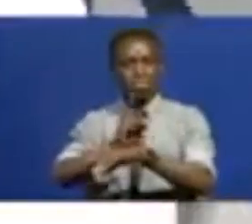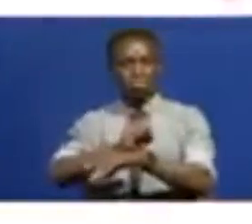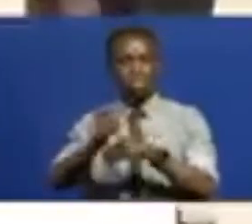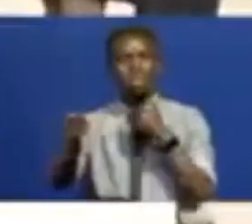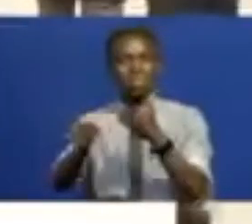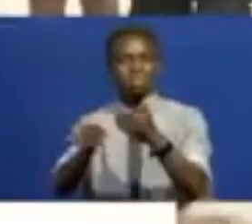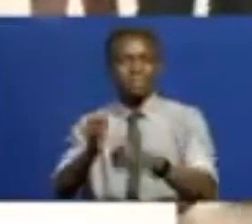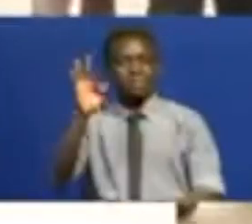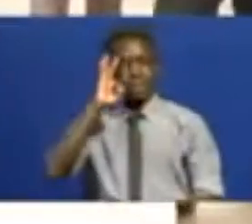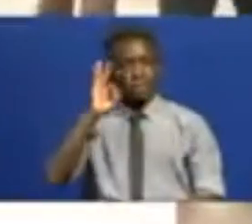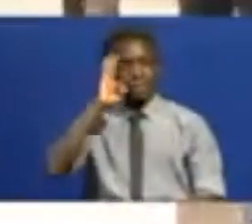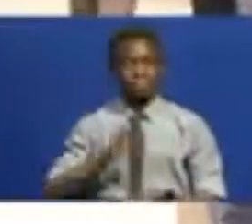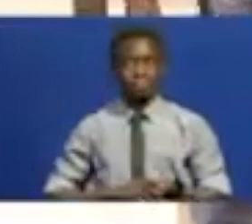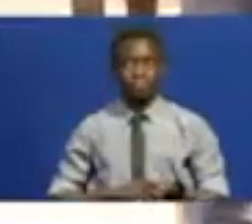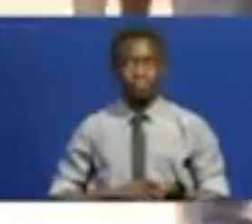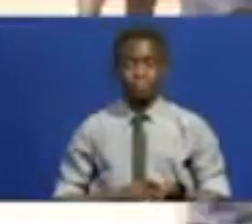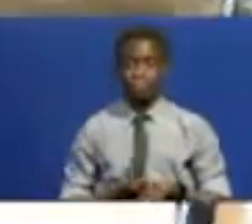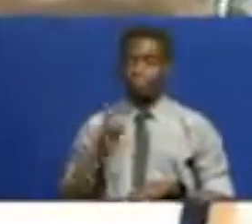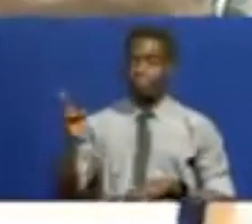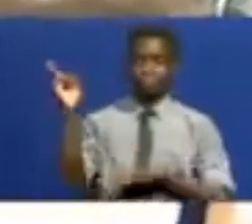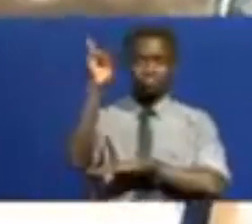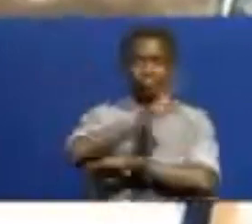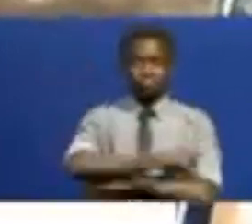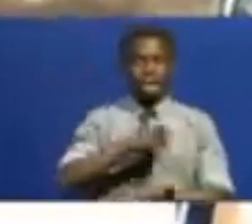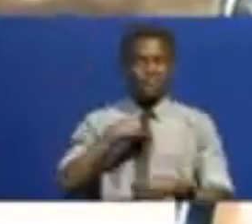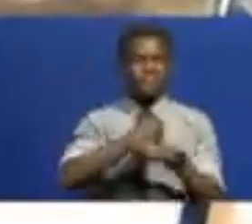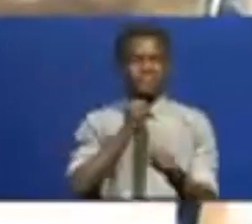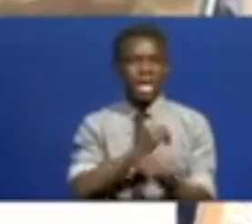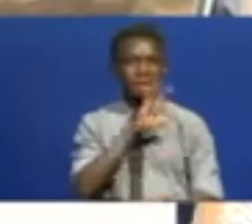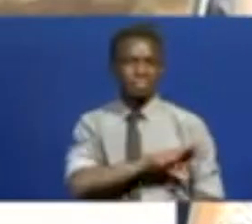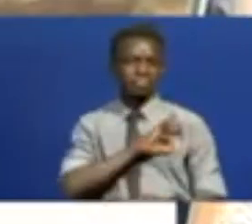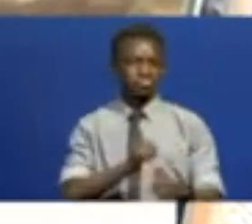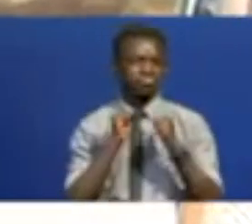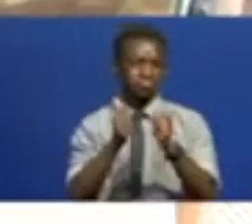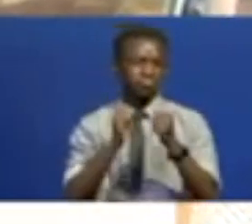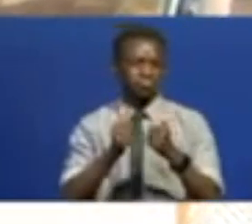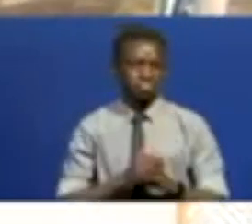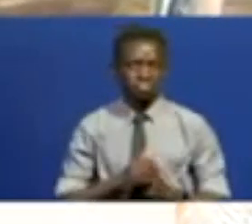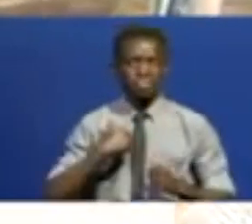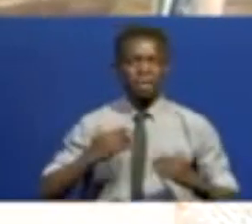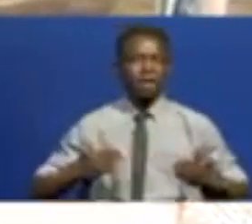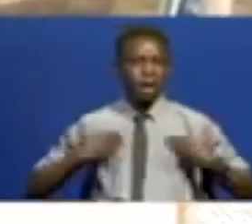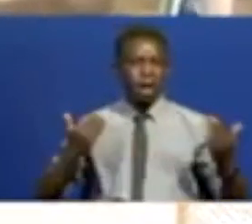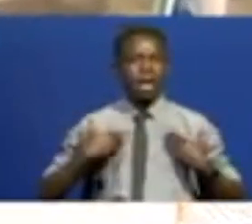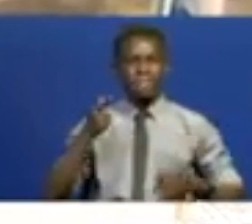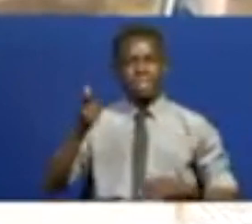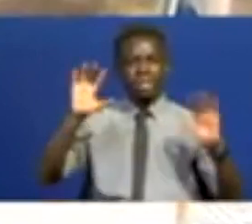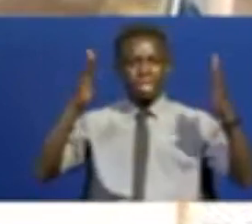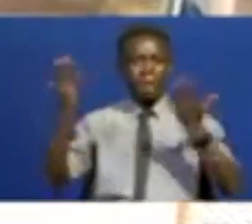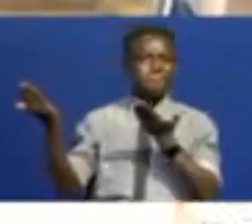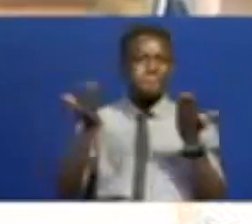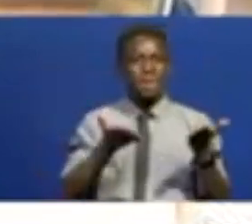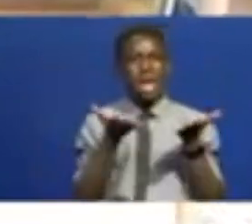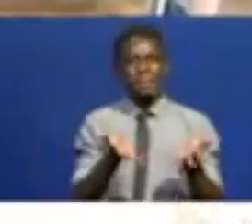the Mashujaa Day has brought good tidings. Na furahia kwa hiyo Mashujaa kuletwa hapa. Juu imetufanyia